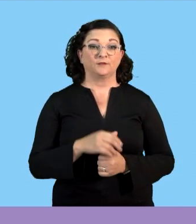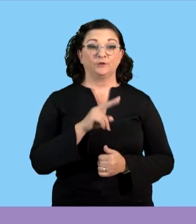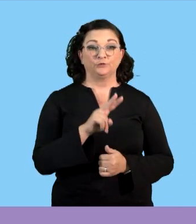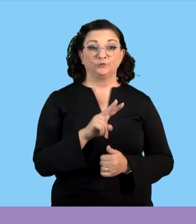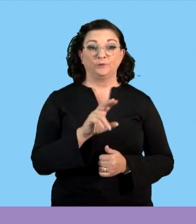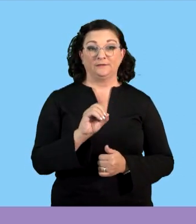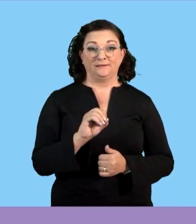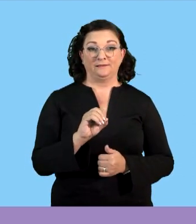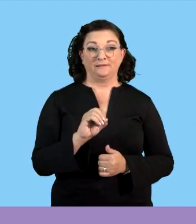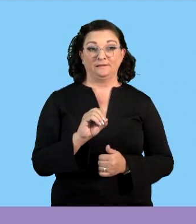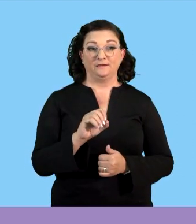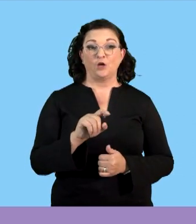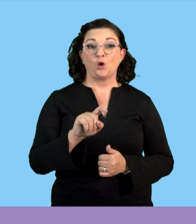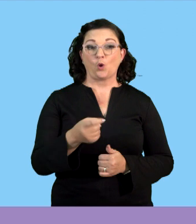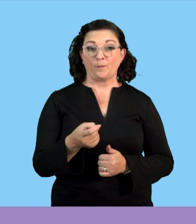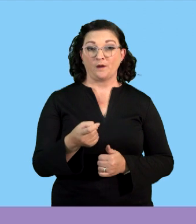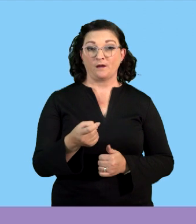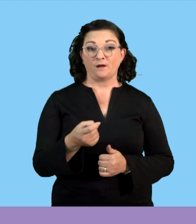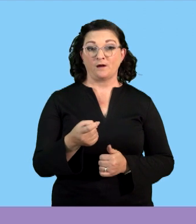be